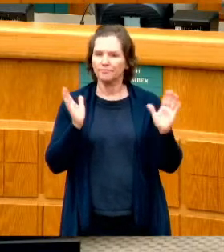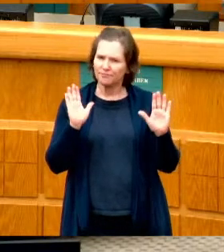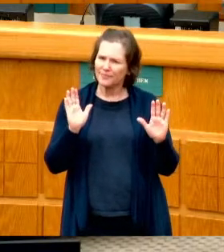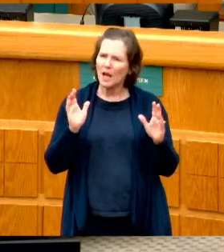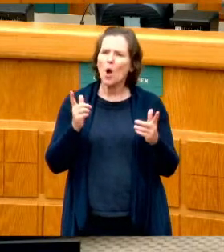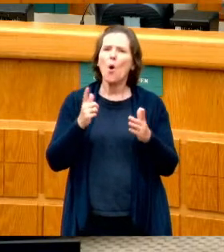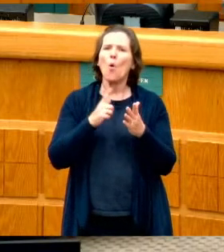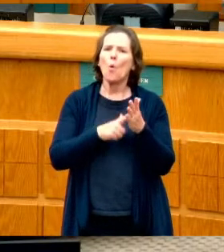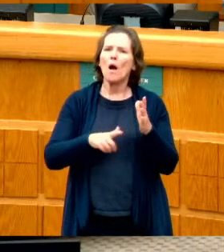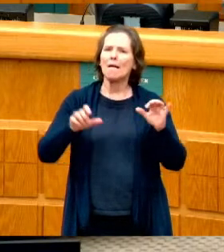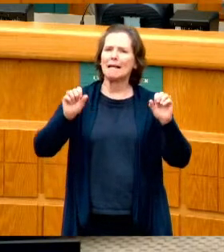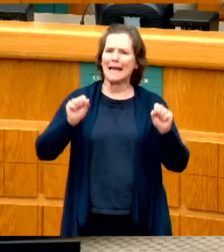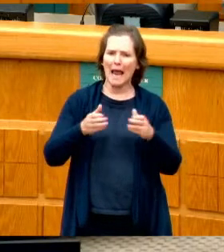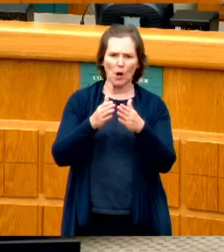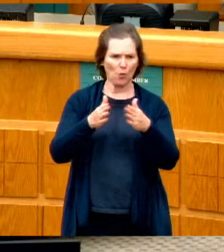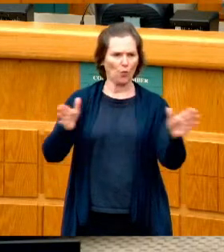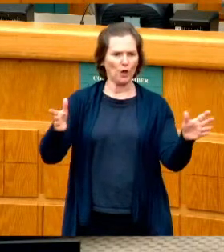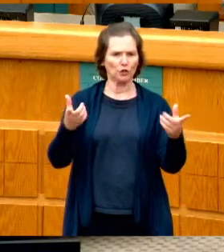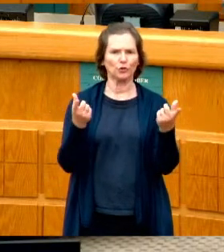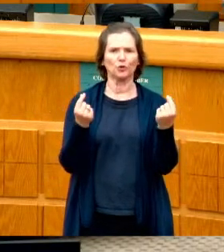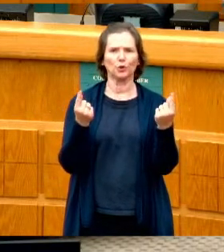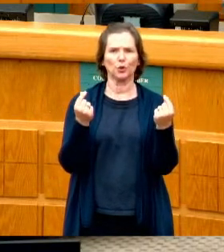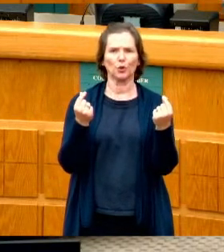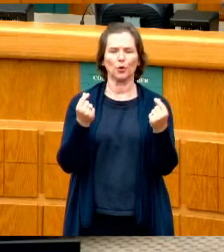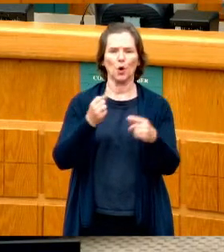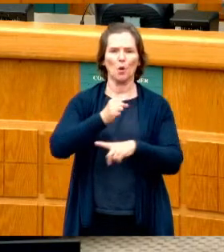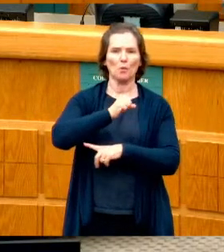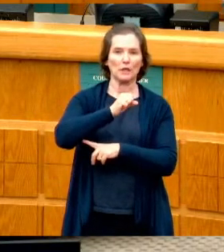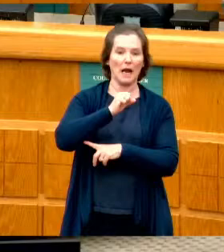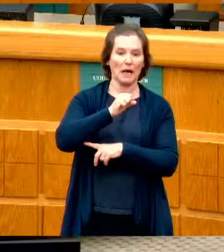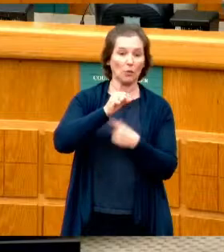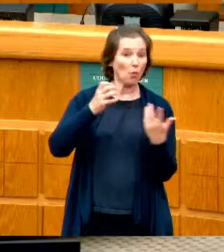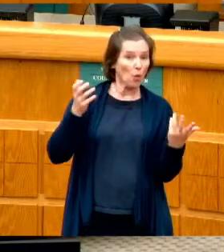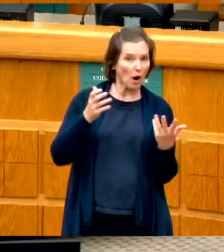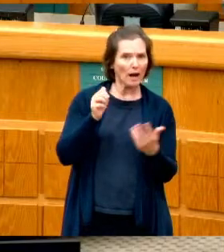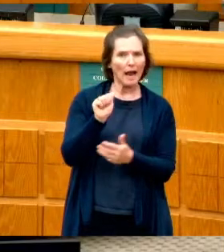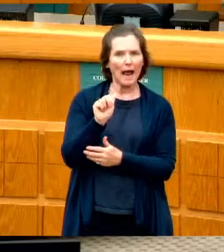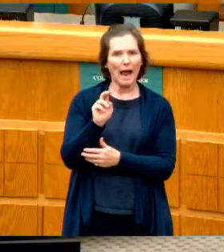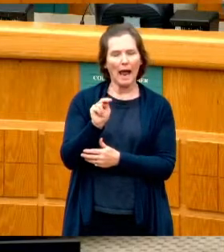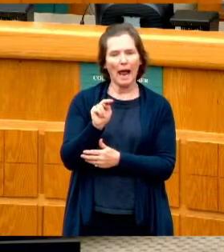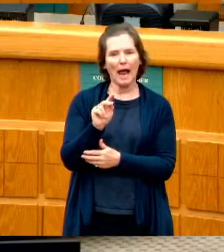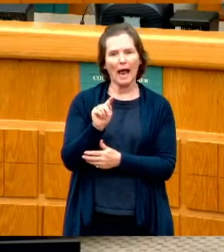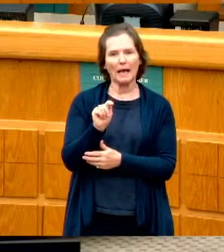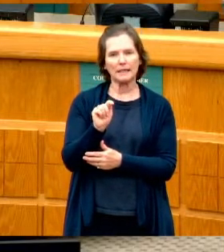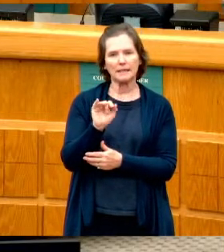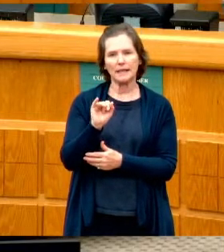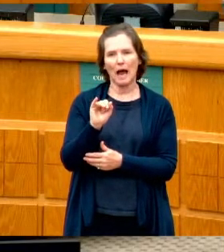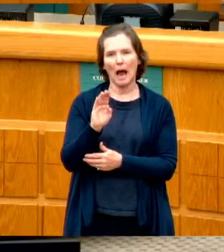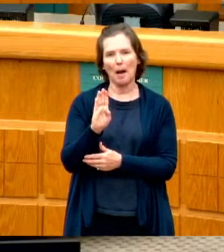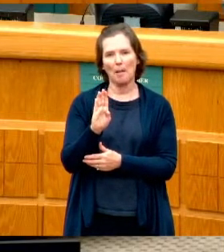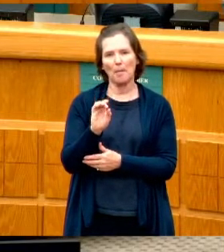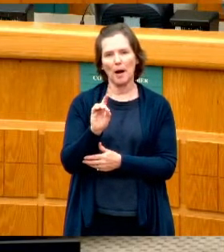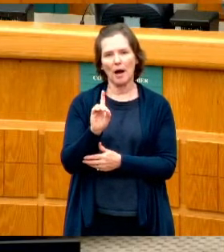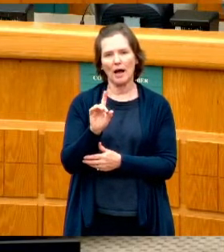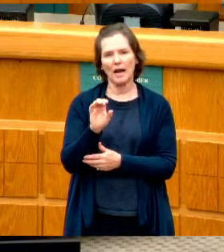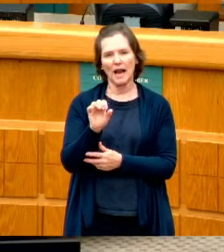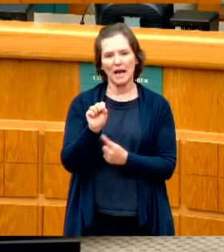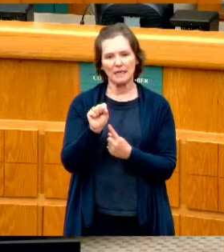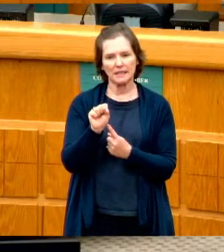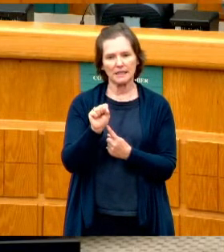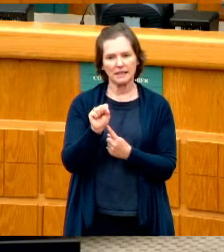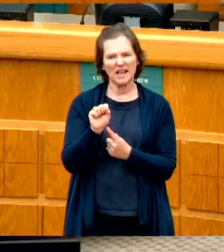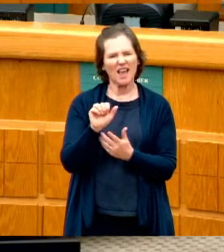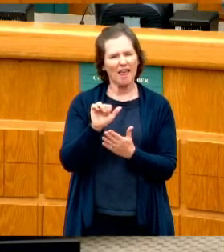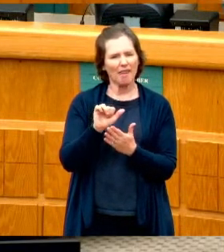mutations? Antibodies. These are proteins that defend the body against the spike protein. Think of them as